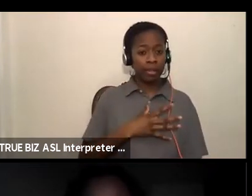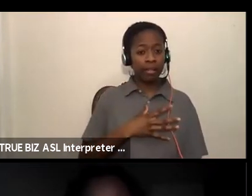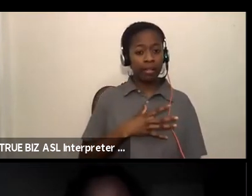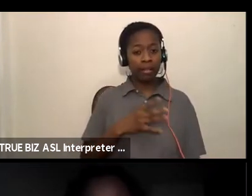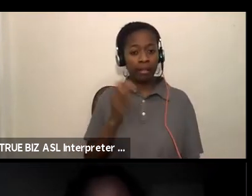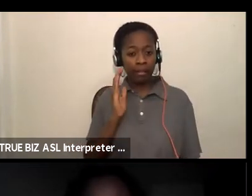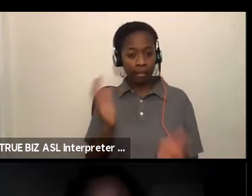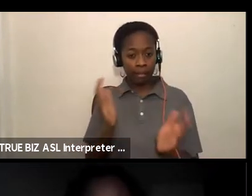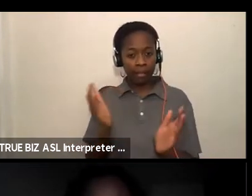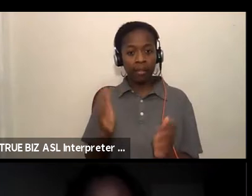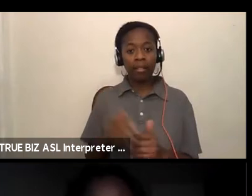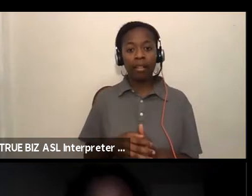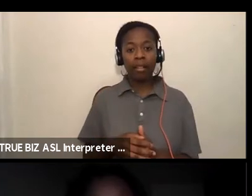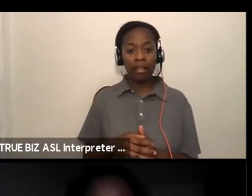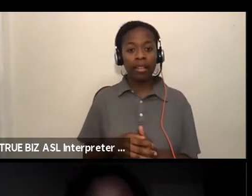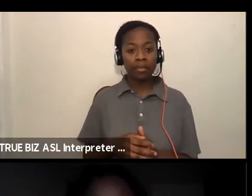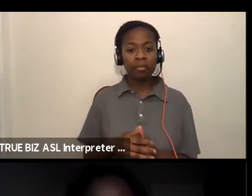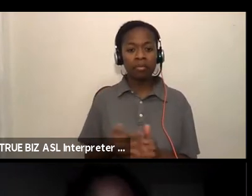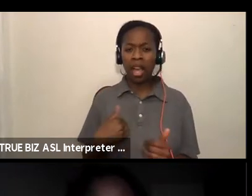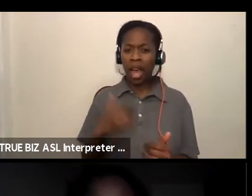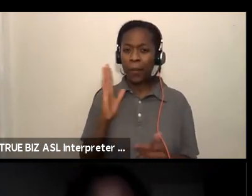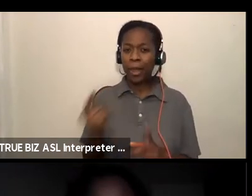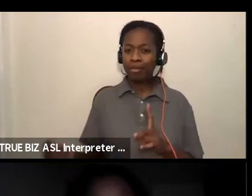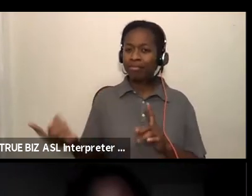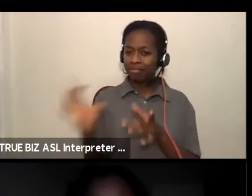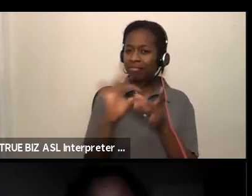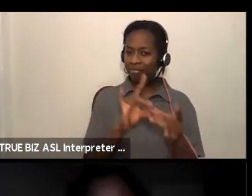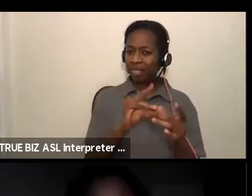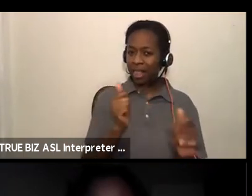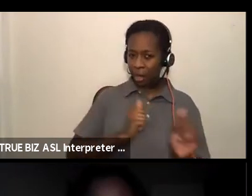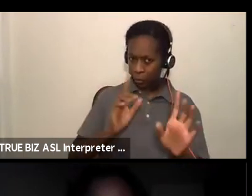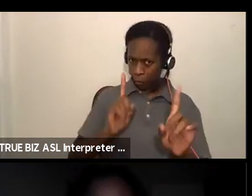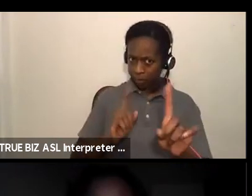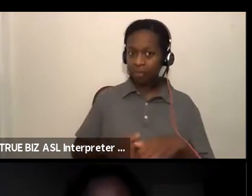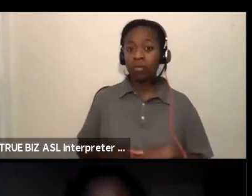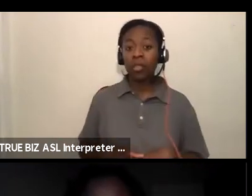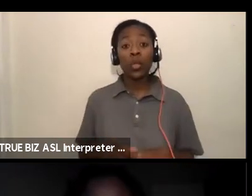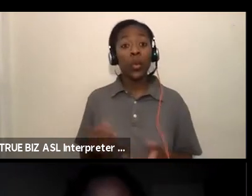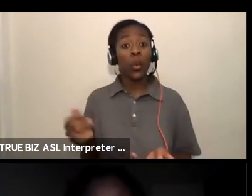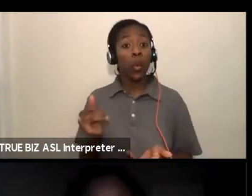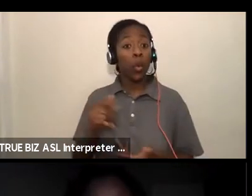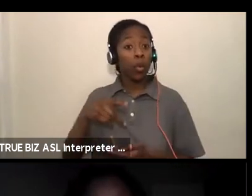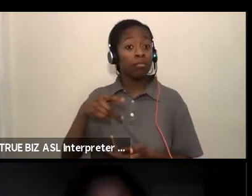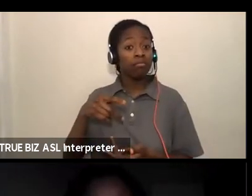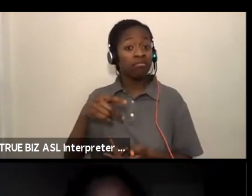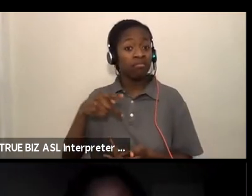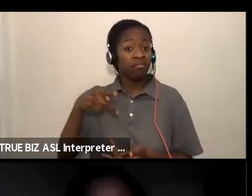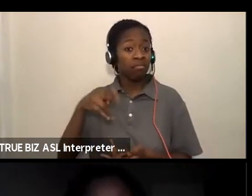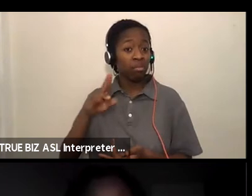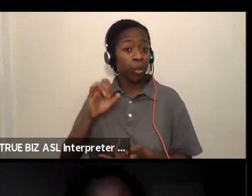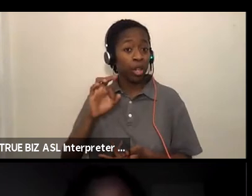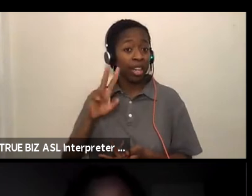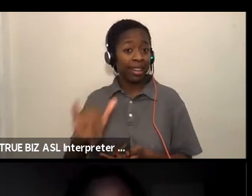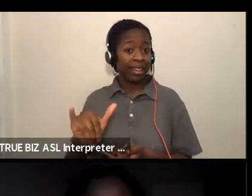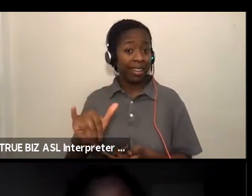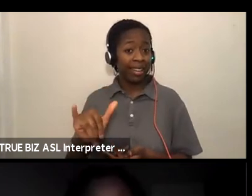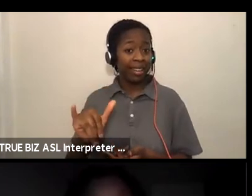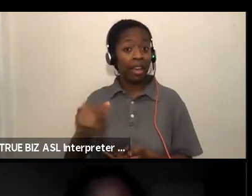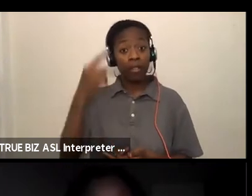like cis girls in school. I'm gonna relate this back to theater, I promise y'all. Like you have puberty like teaching girls and cis girls in school, but you don't have like puberty teaching like kids exploring